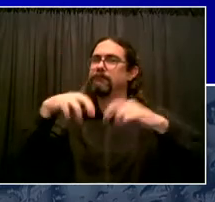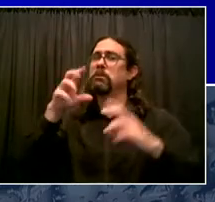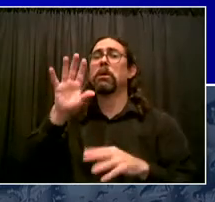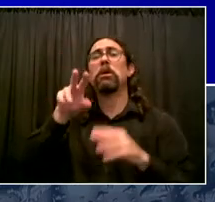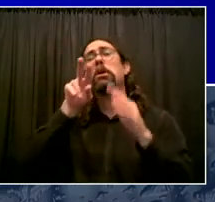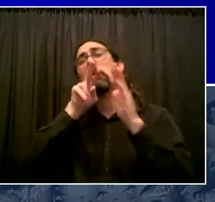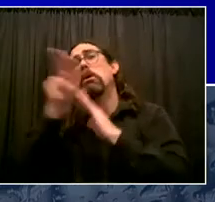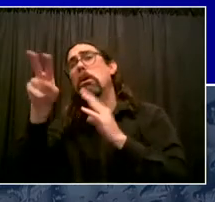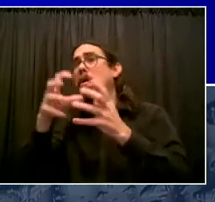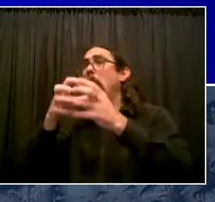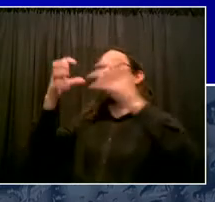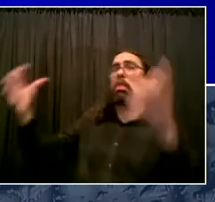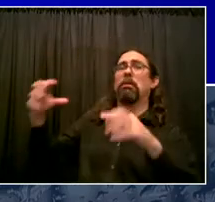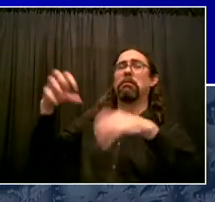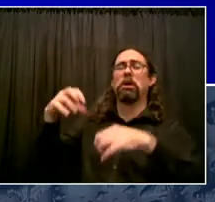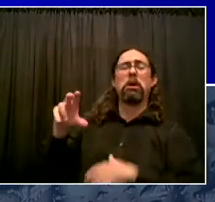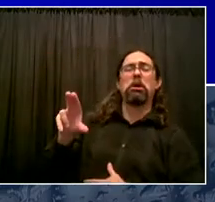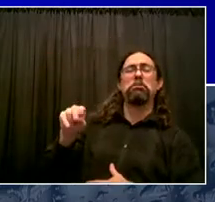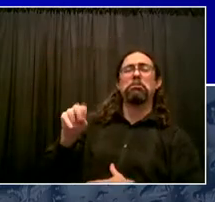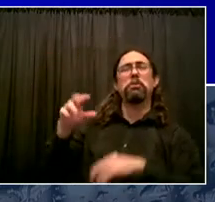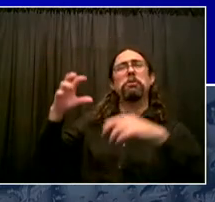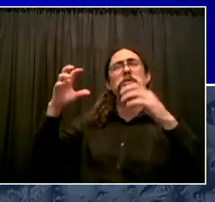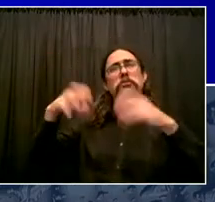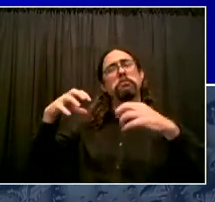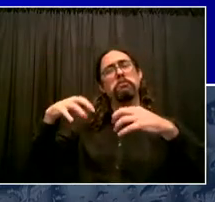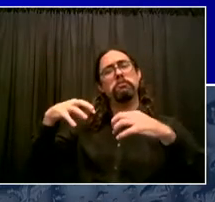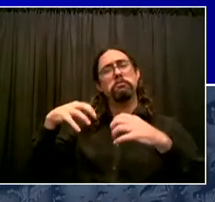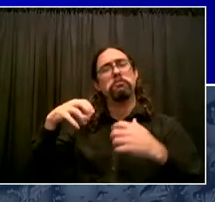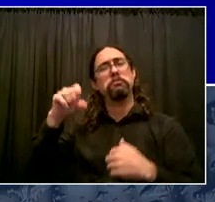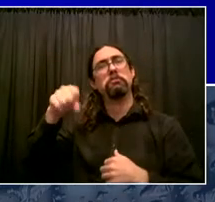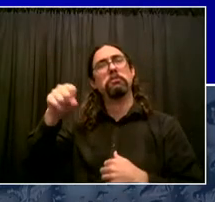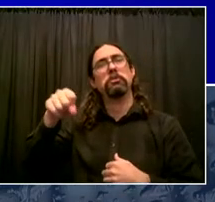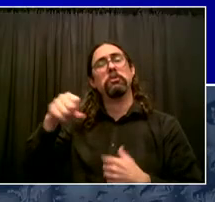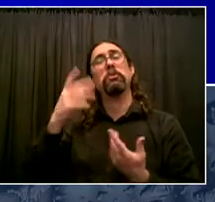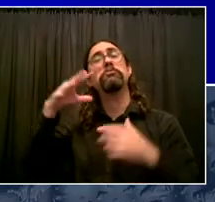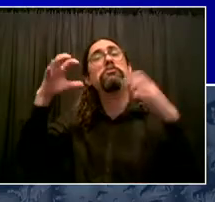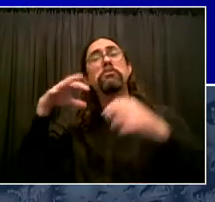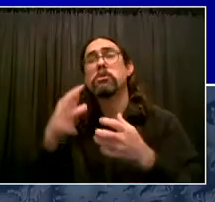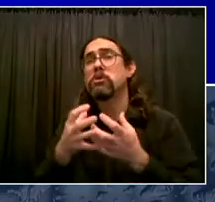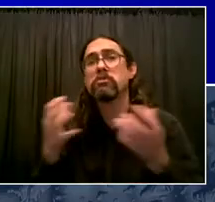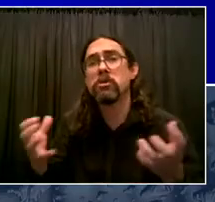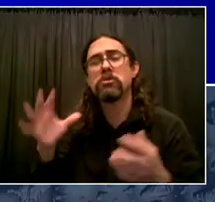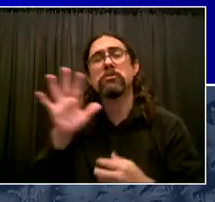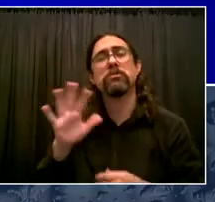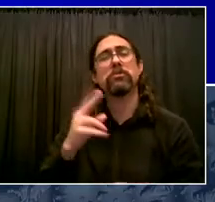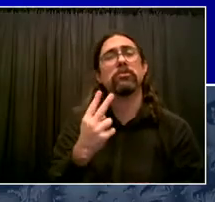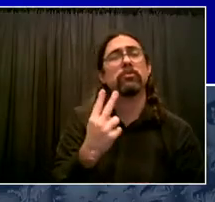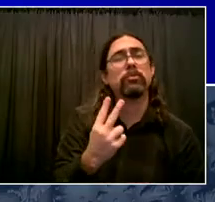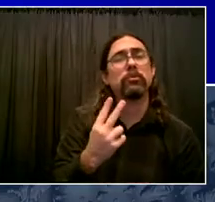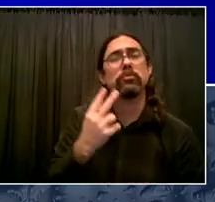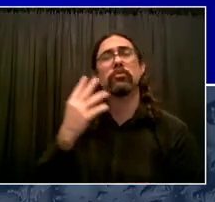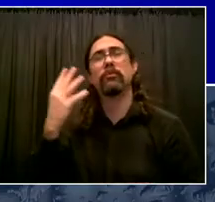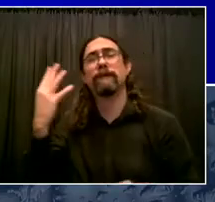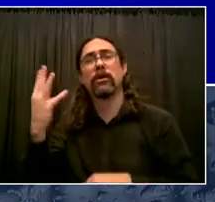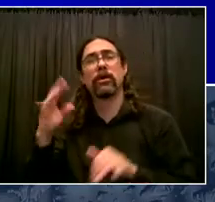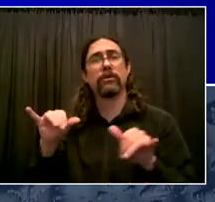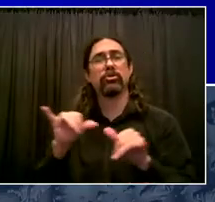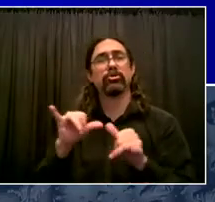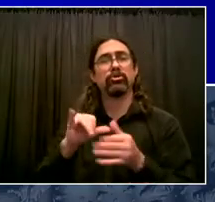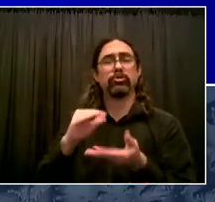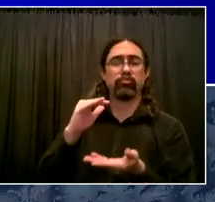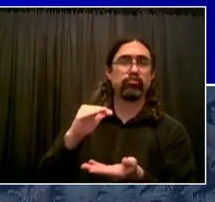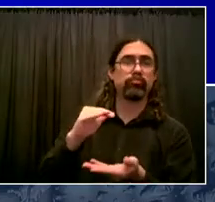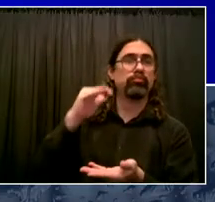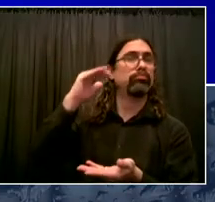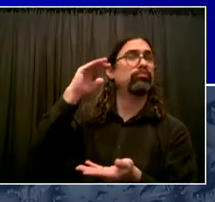total rain expected starting late tonight going through the whole day Tuesday. That per se, again, that's a